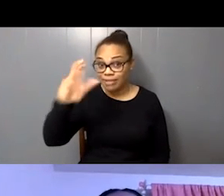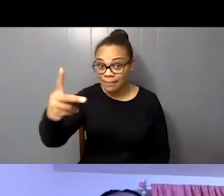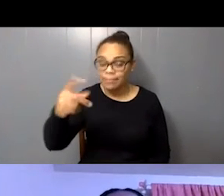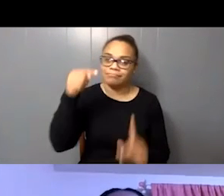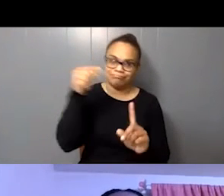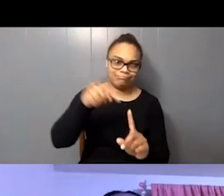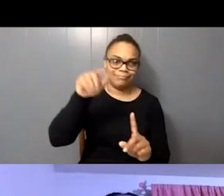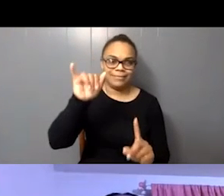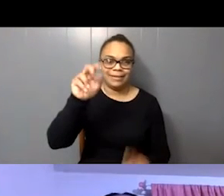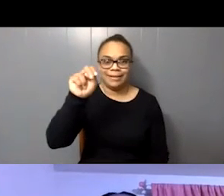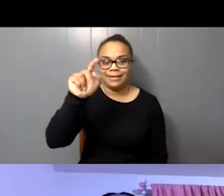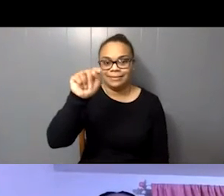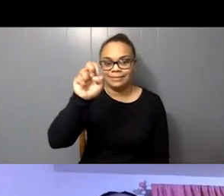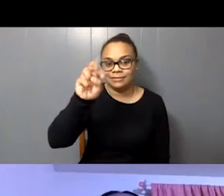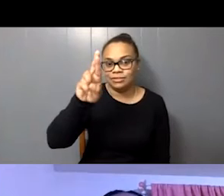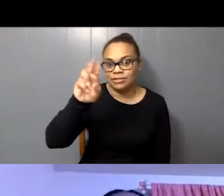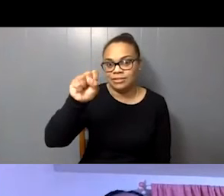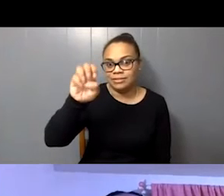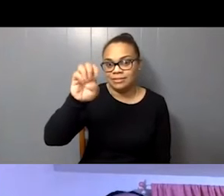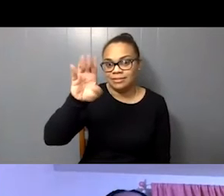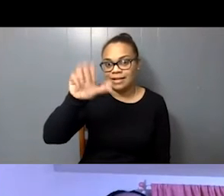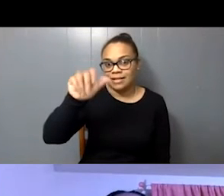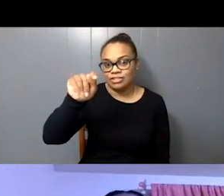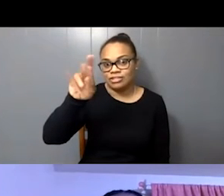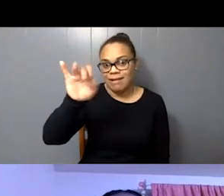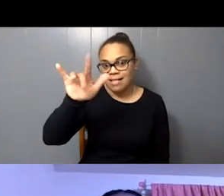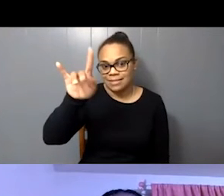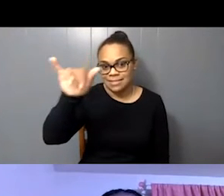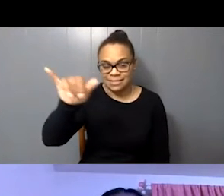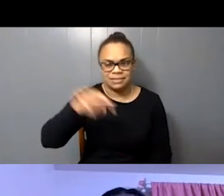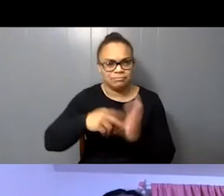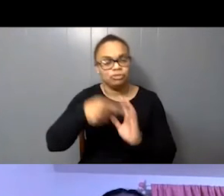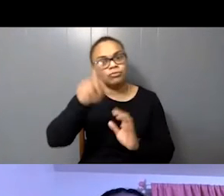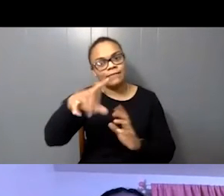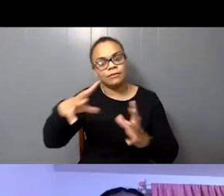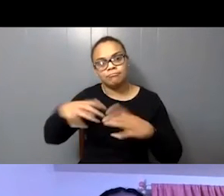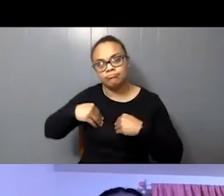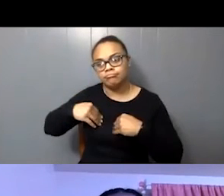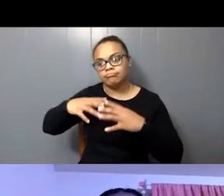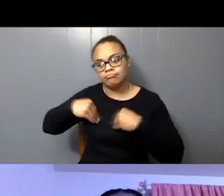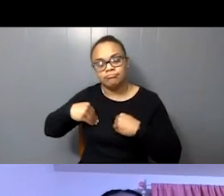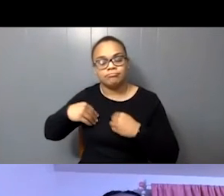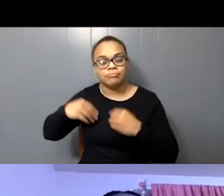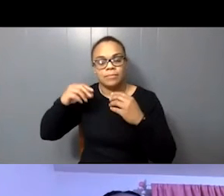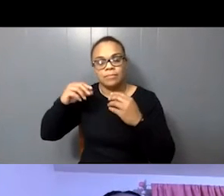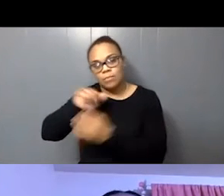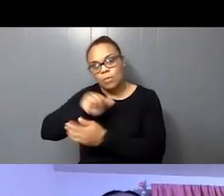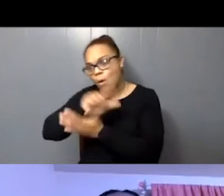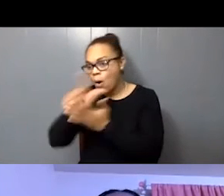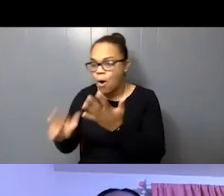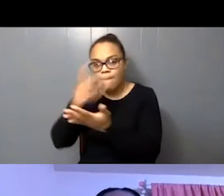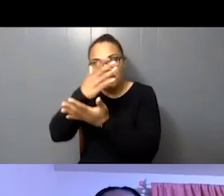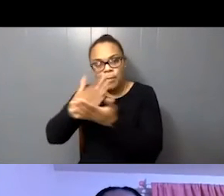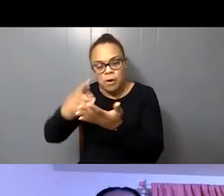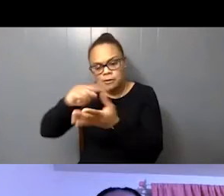saying that embracing the different key components that goes into us as human beings, being okay